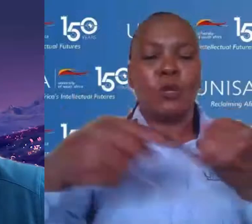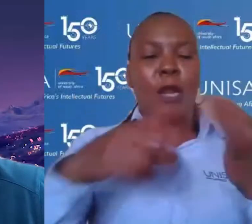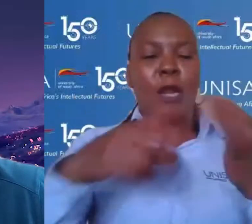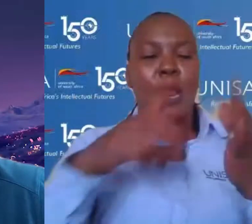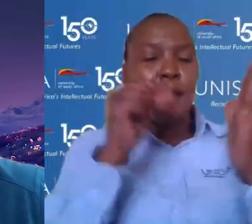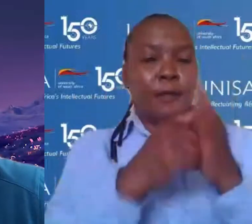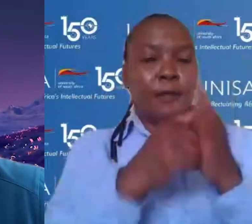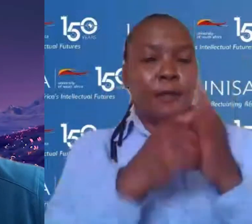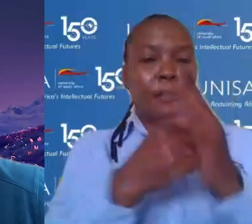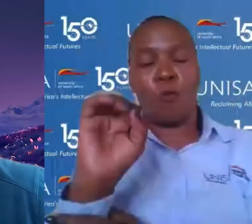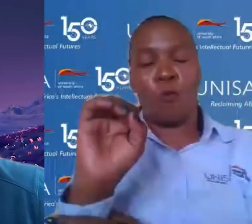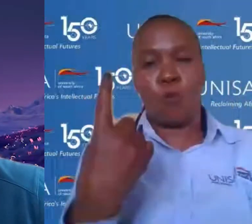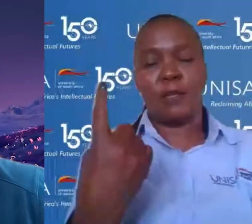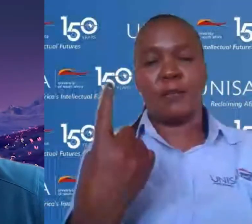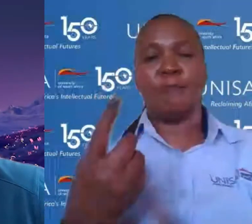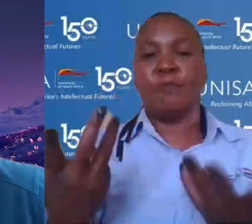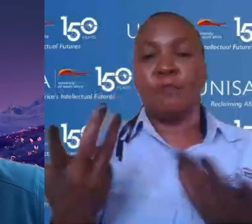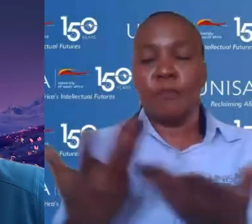101 is